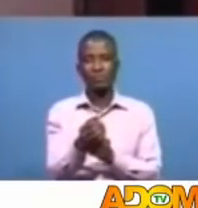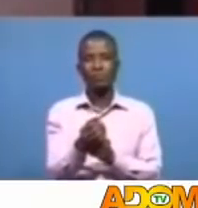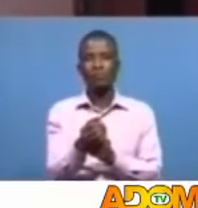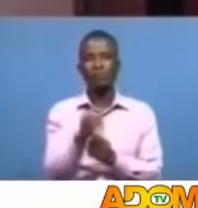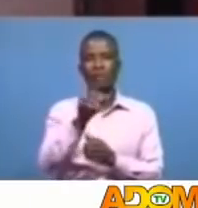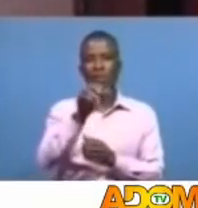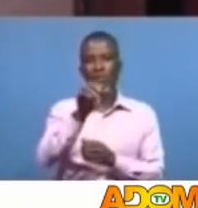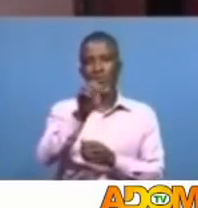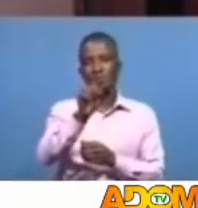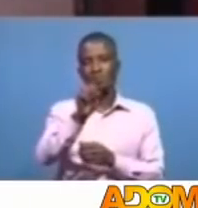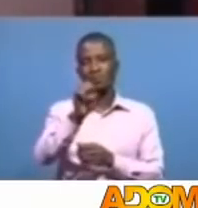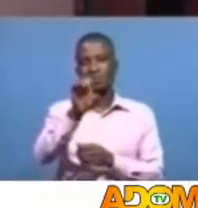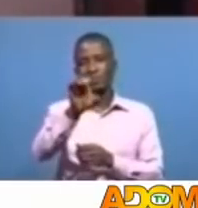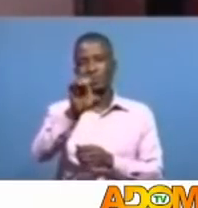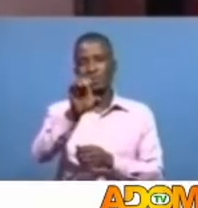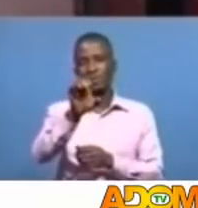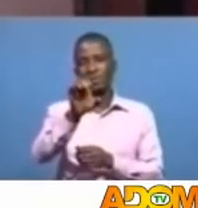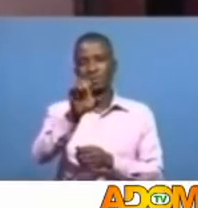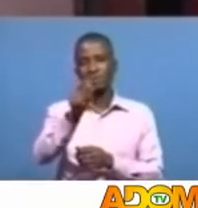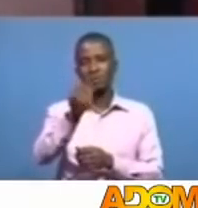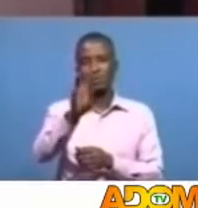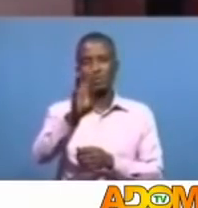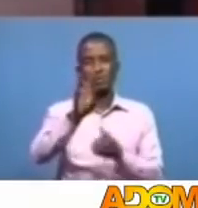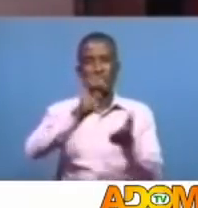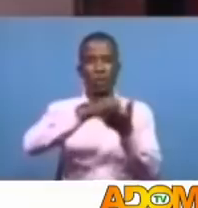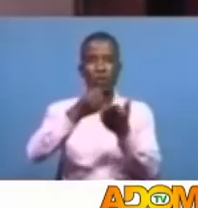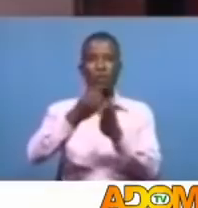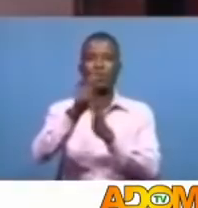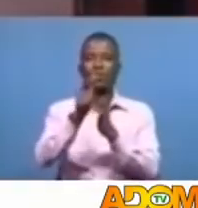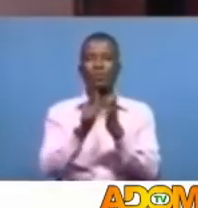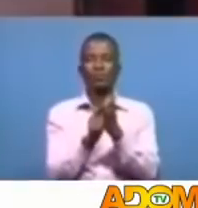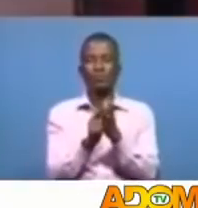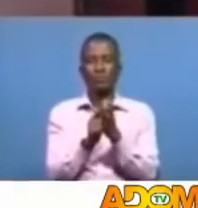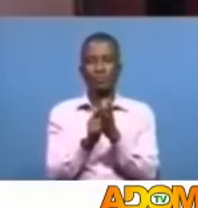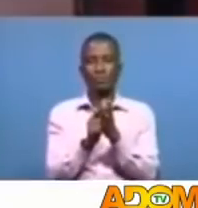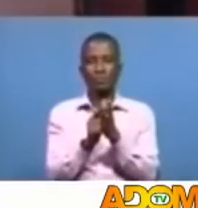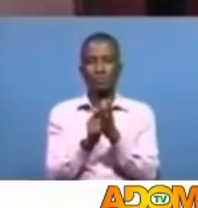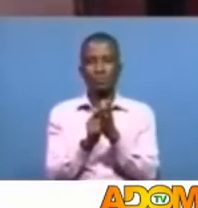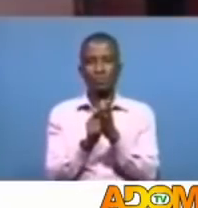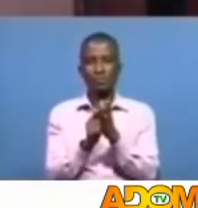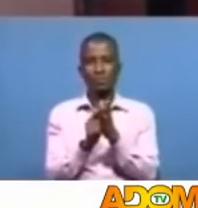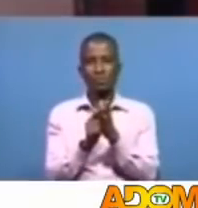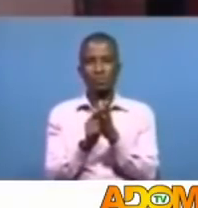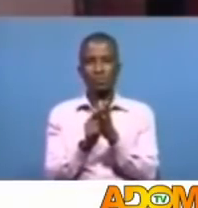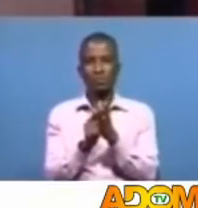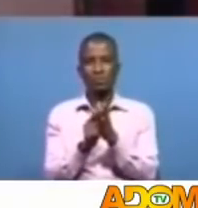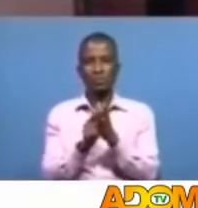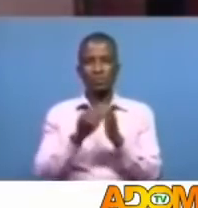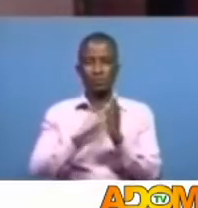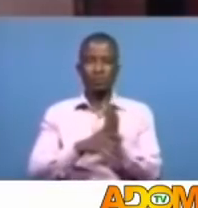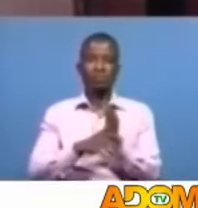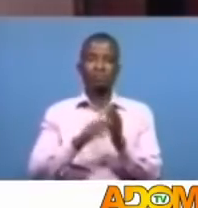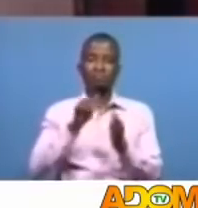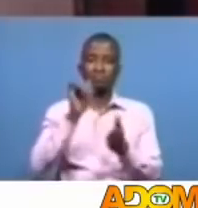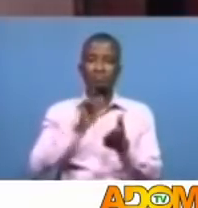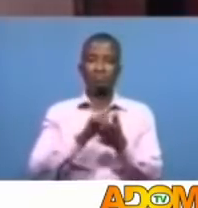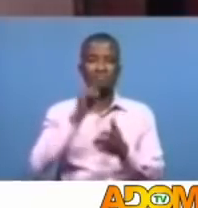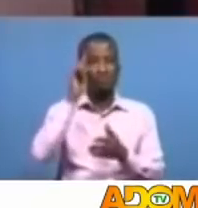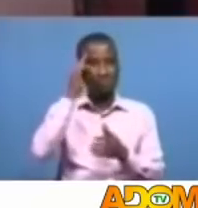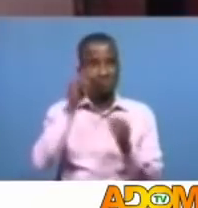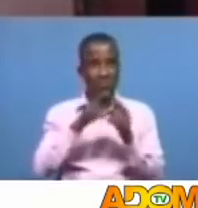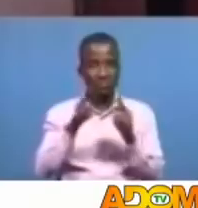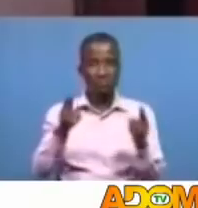Section 26 of the Evidence Act, because in his view,